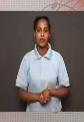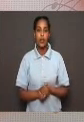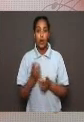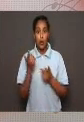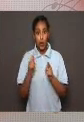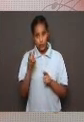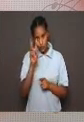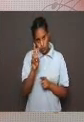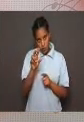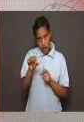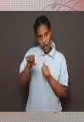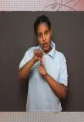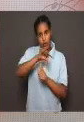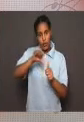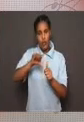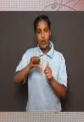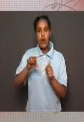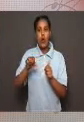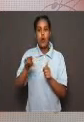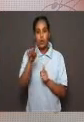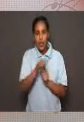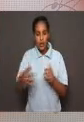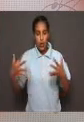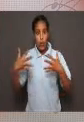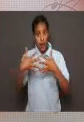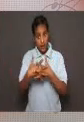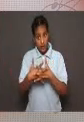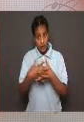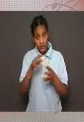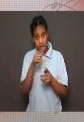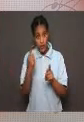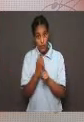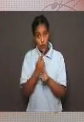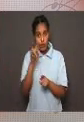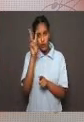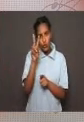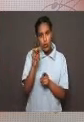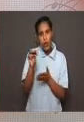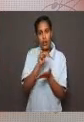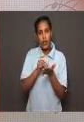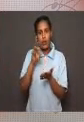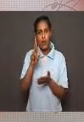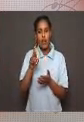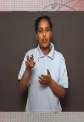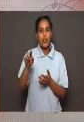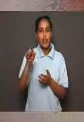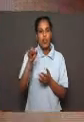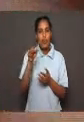When two atomic orbitals combine, they form two molecular